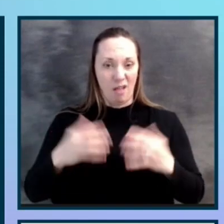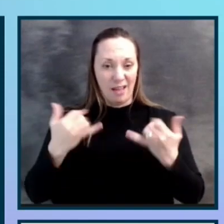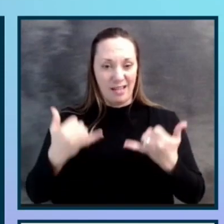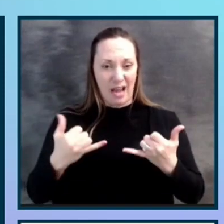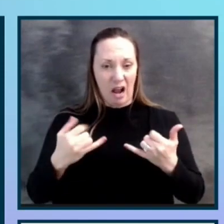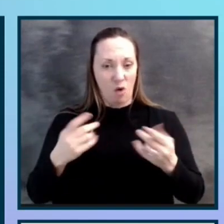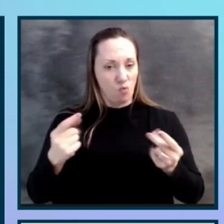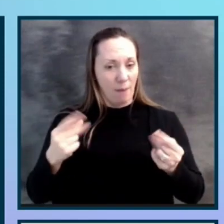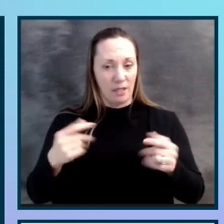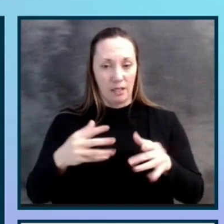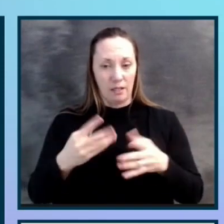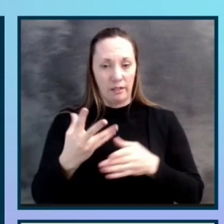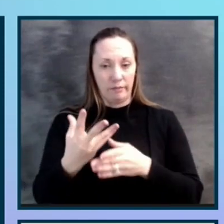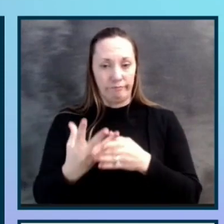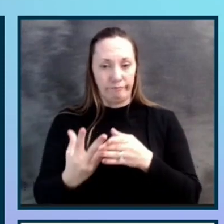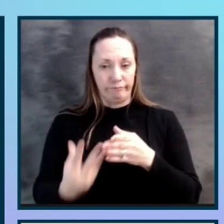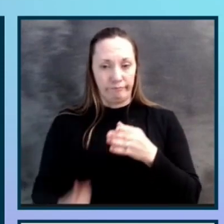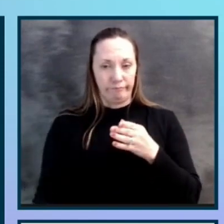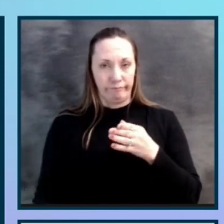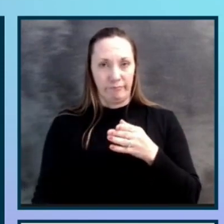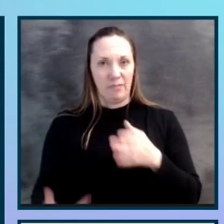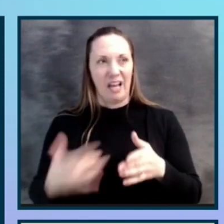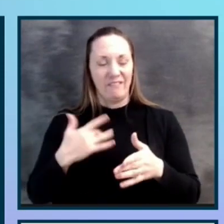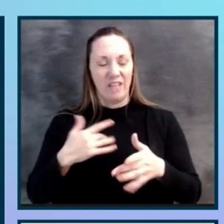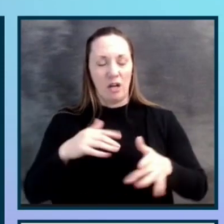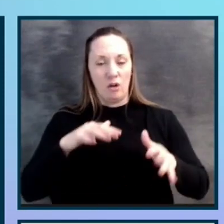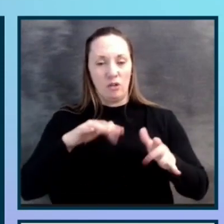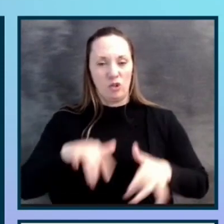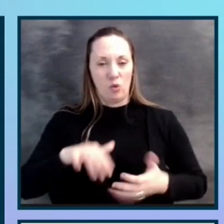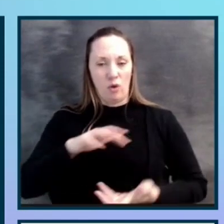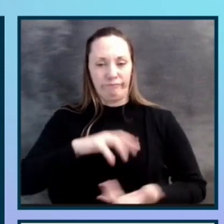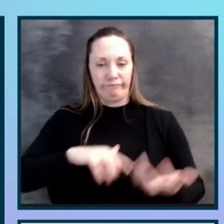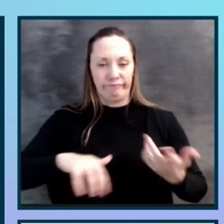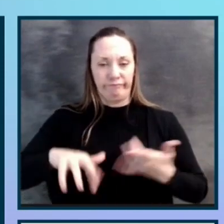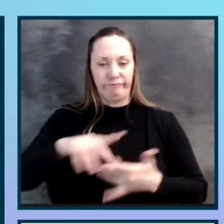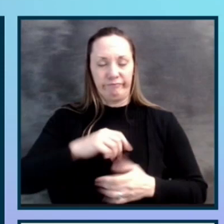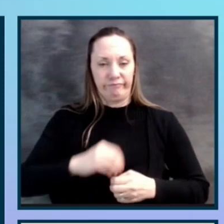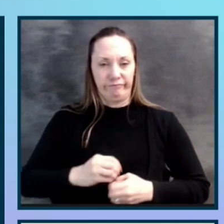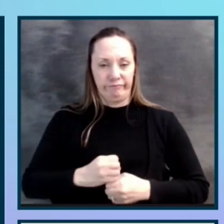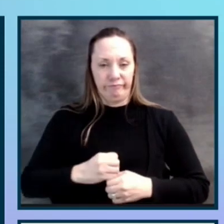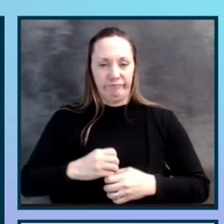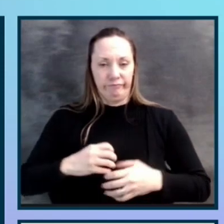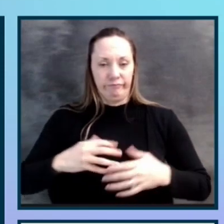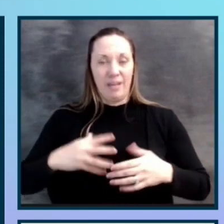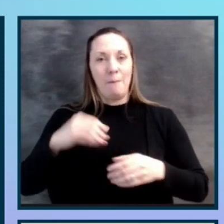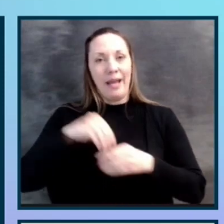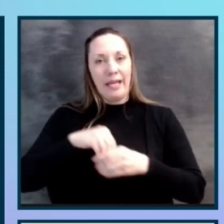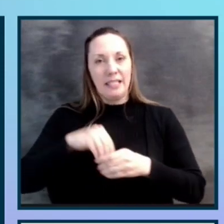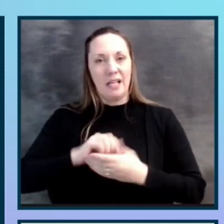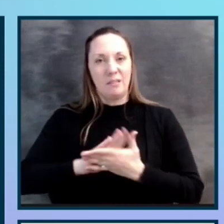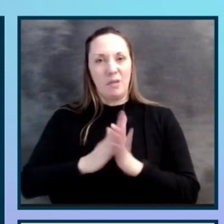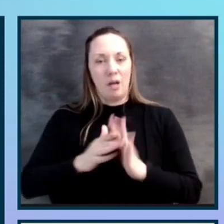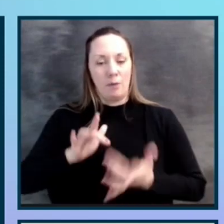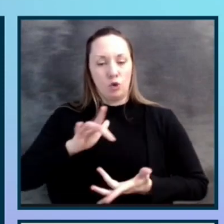disappear. I could feel the storm swelling within, and my insides turned into a tornado.